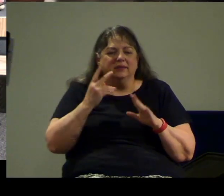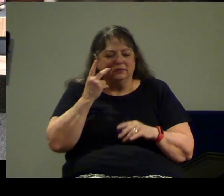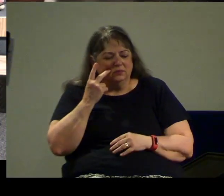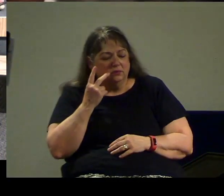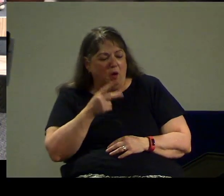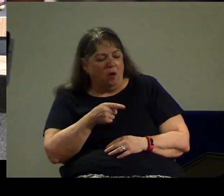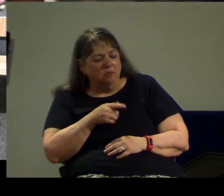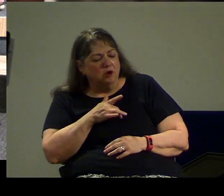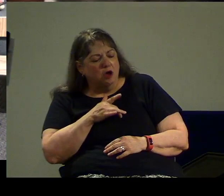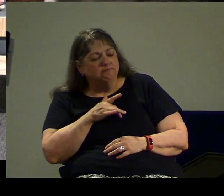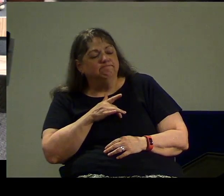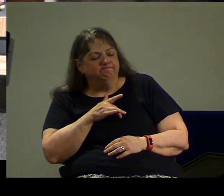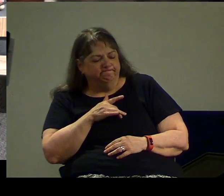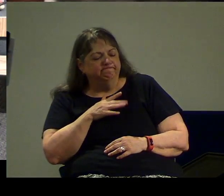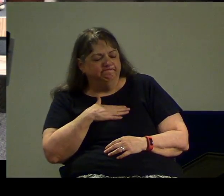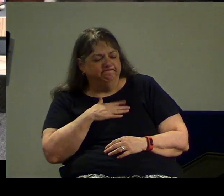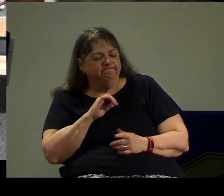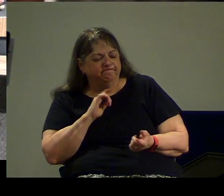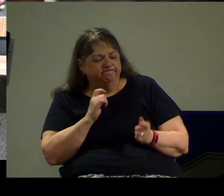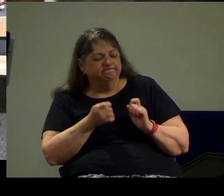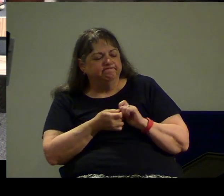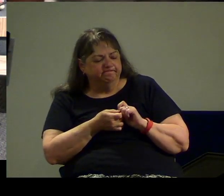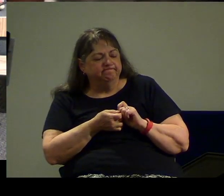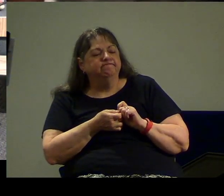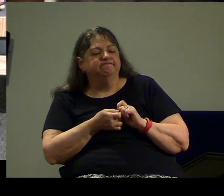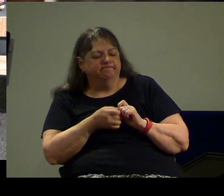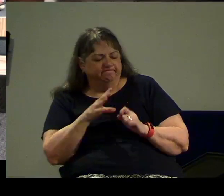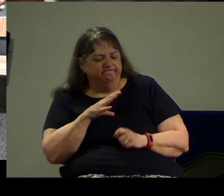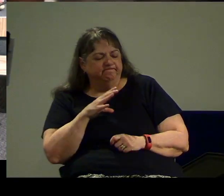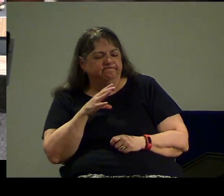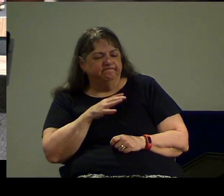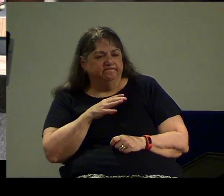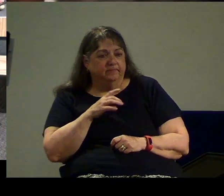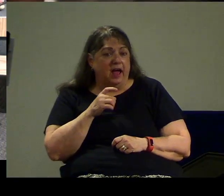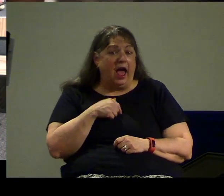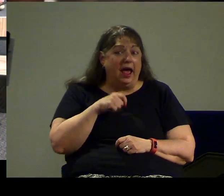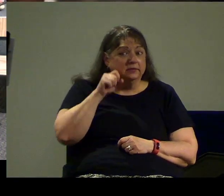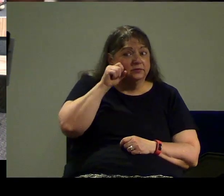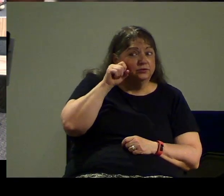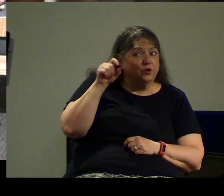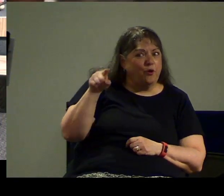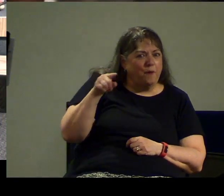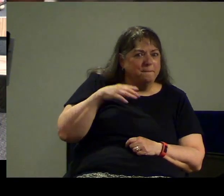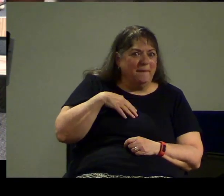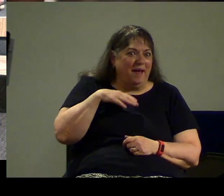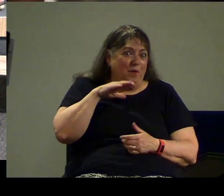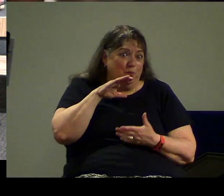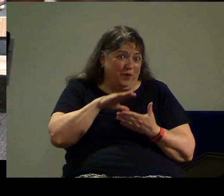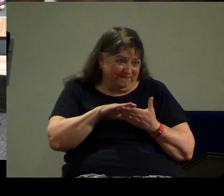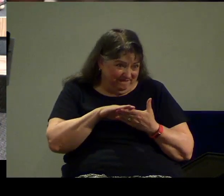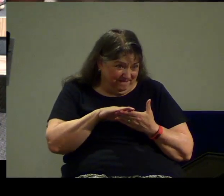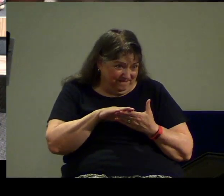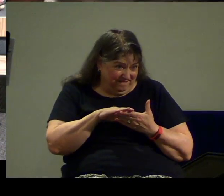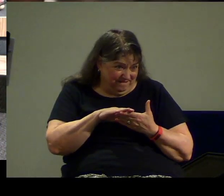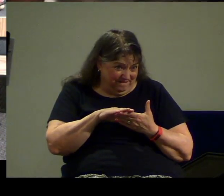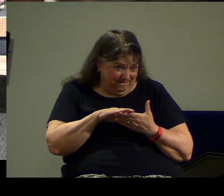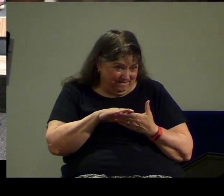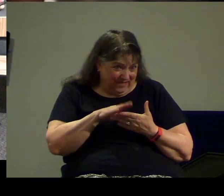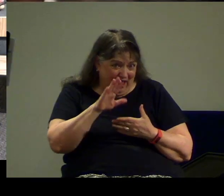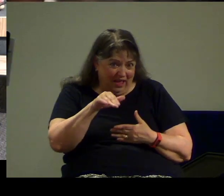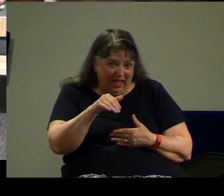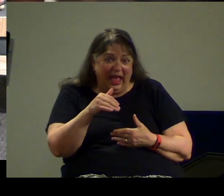We can desire good things. When I saw my wife, hubba, hubba, hubba.